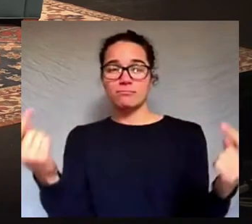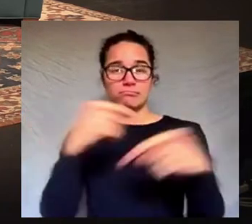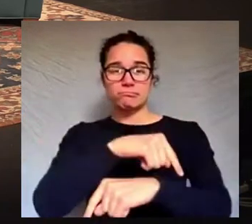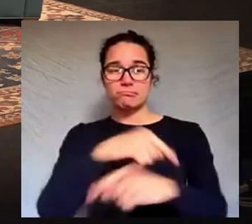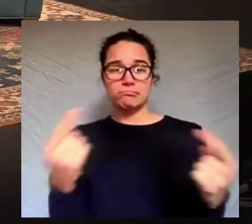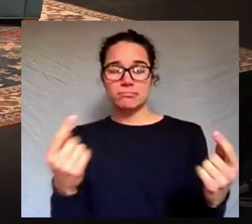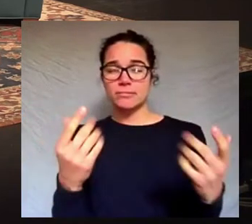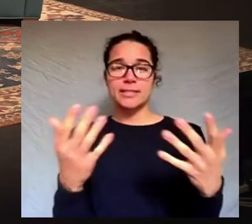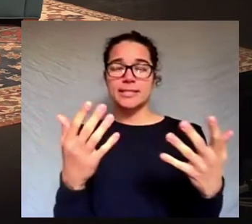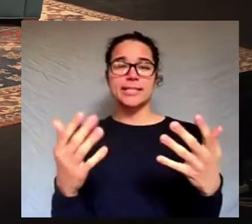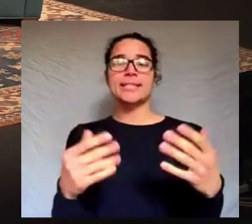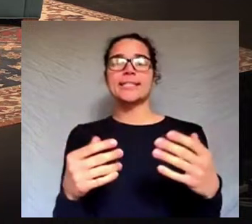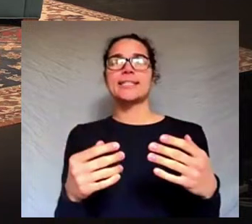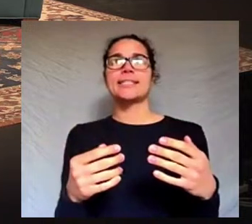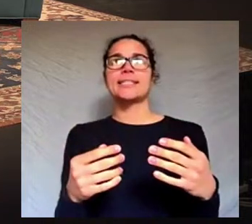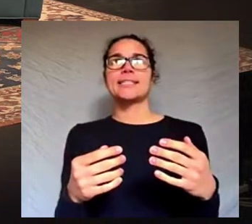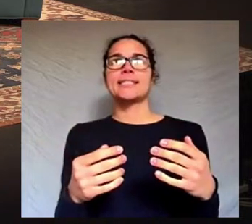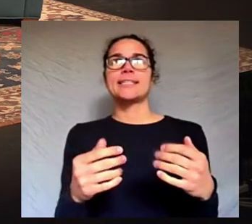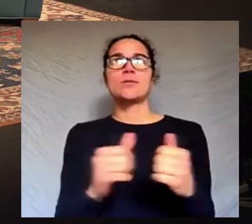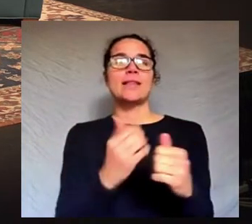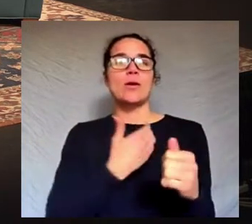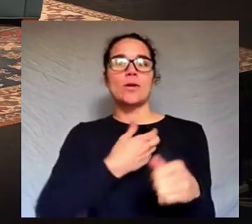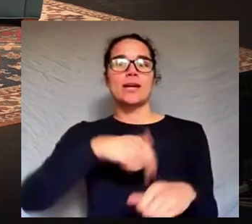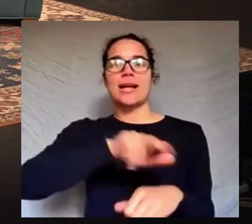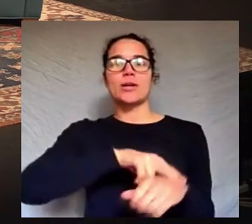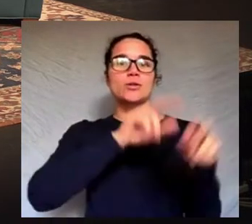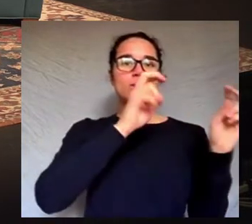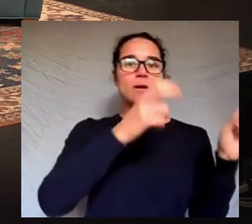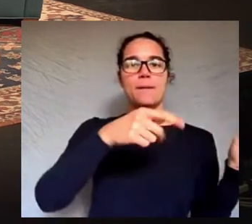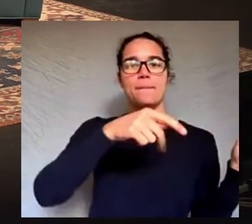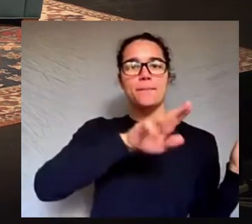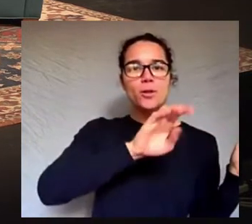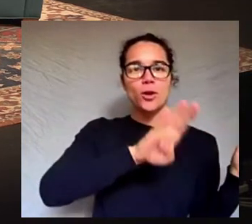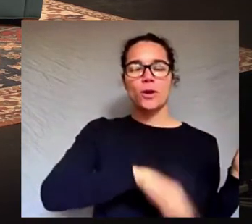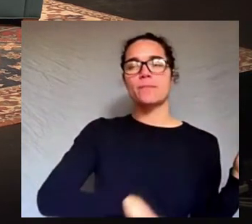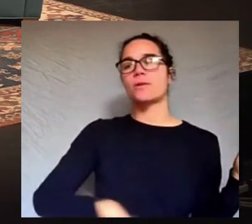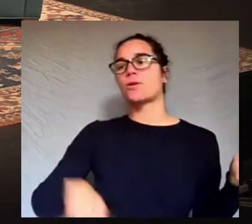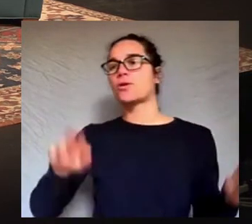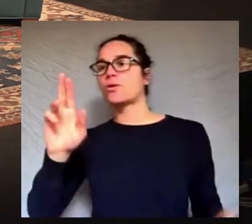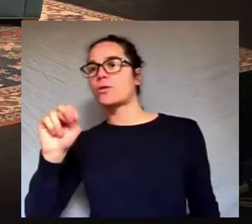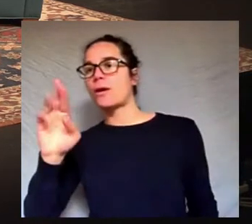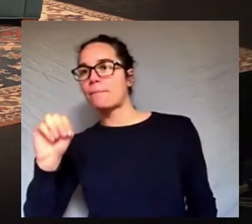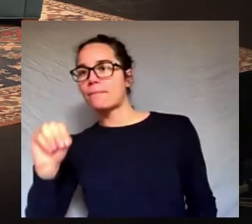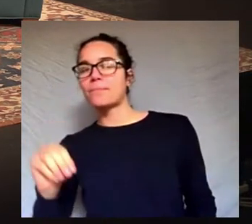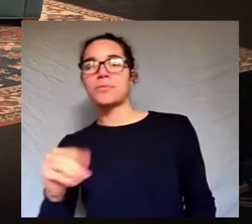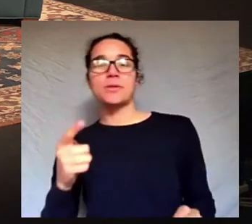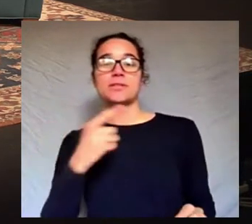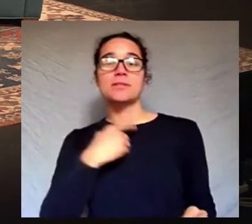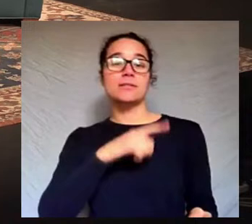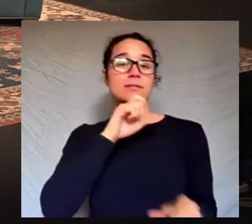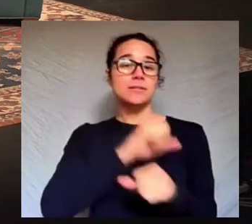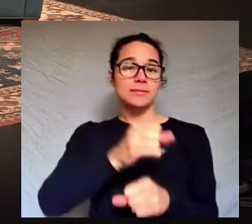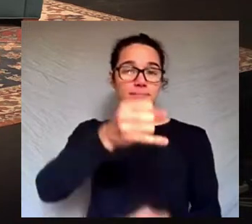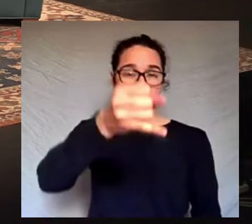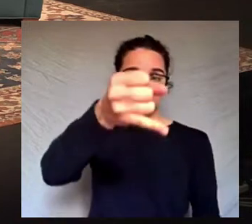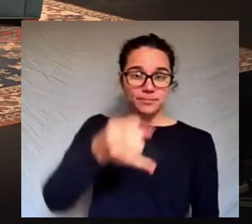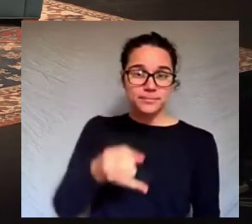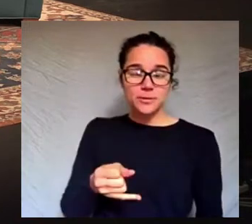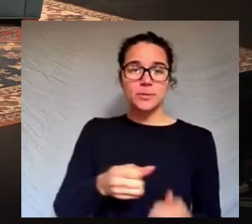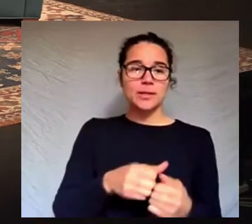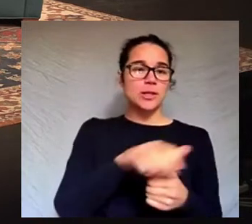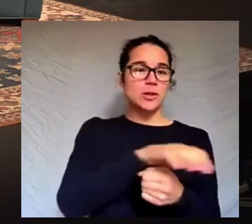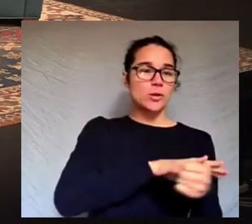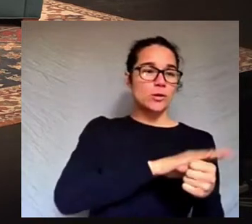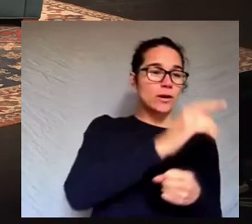the pluribus part of our national motto and the unum part. There's a built-in tension between local self-government, local control, and